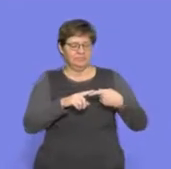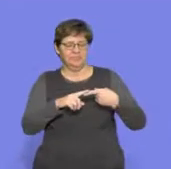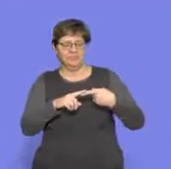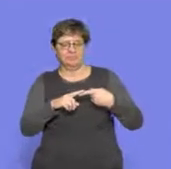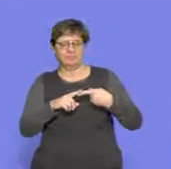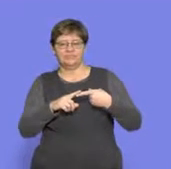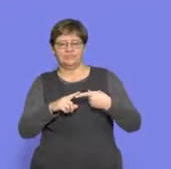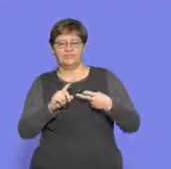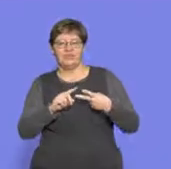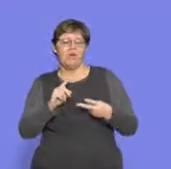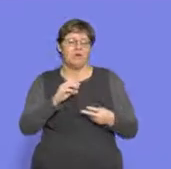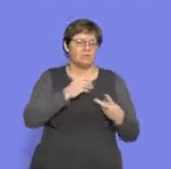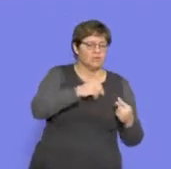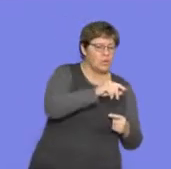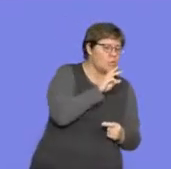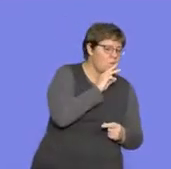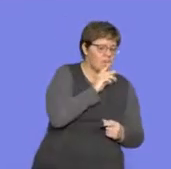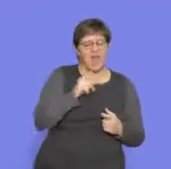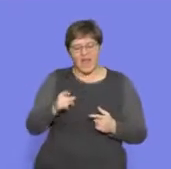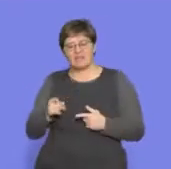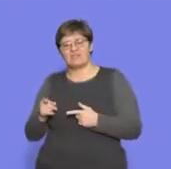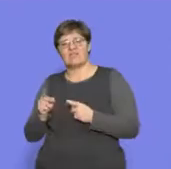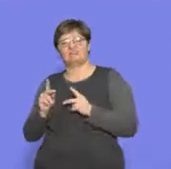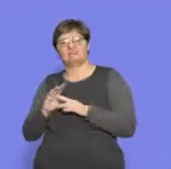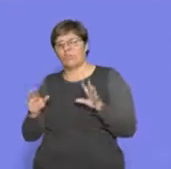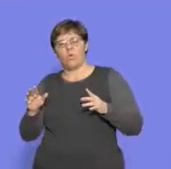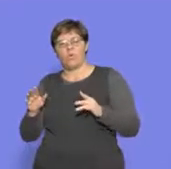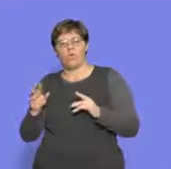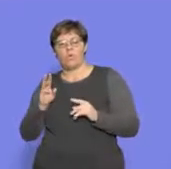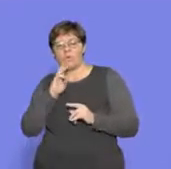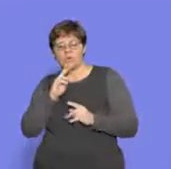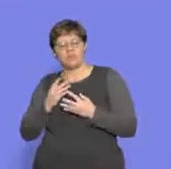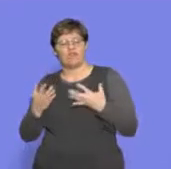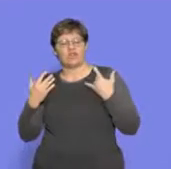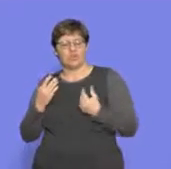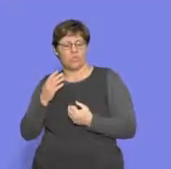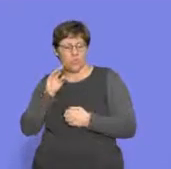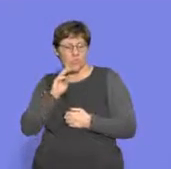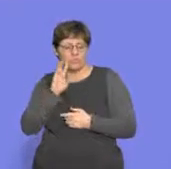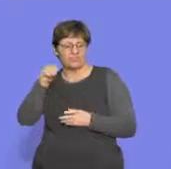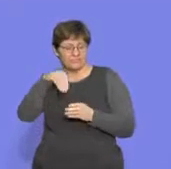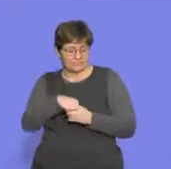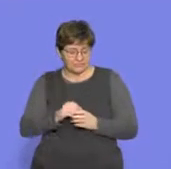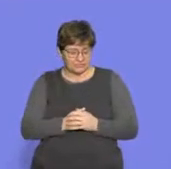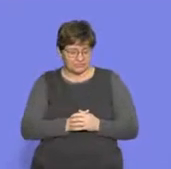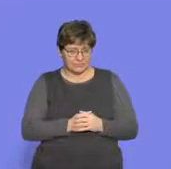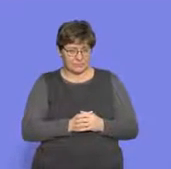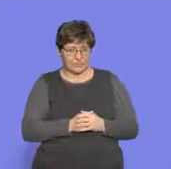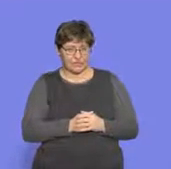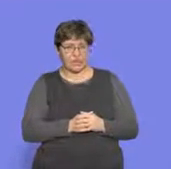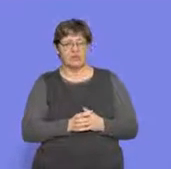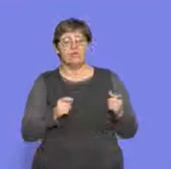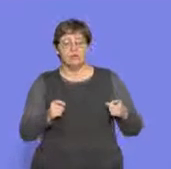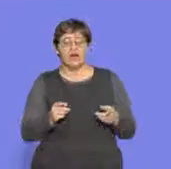which are both the salt water as well as your estuaries, as well as rivers and lakes, which are your freshwater systems.